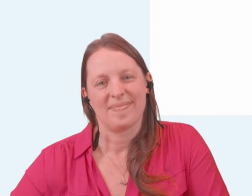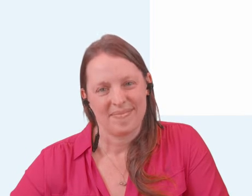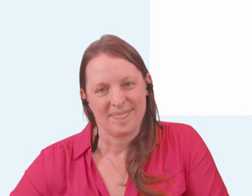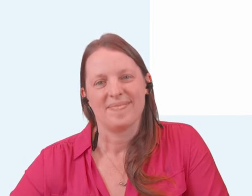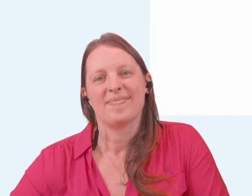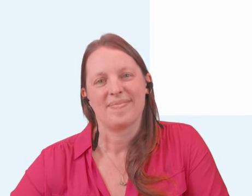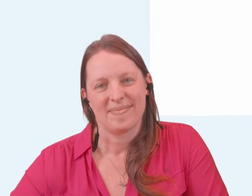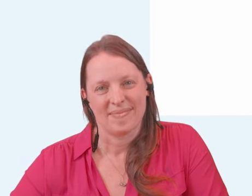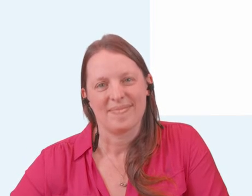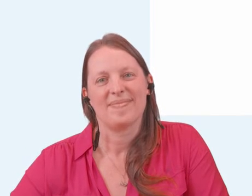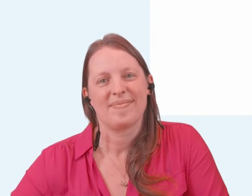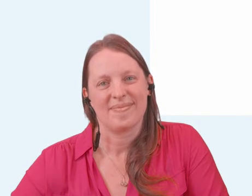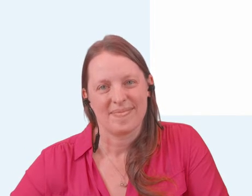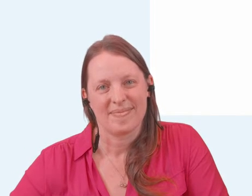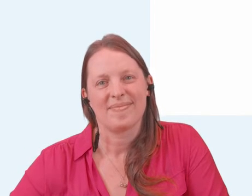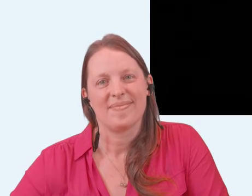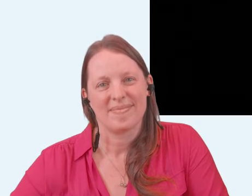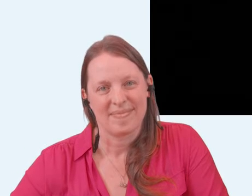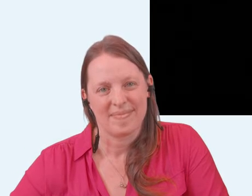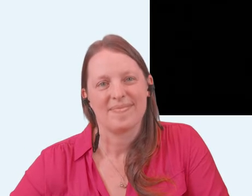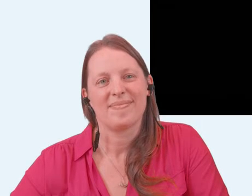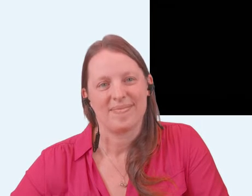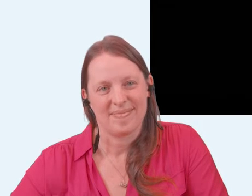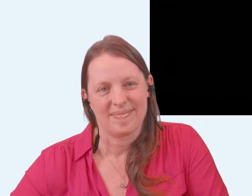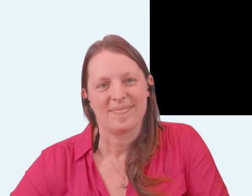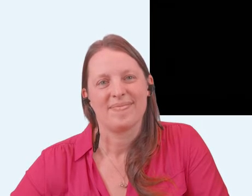ampullary arm apogeotropic, okay?